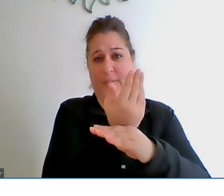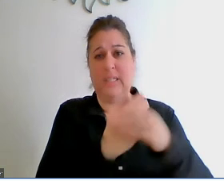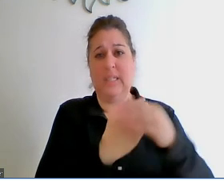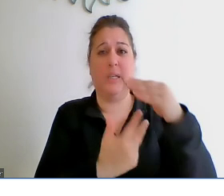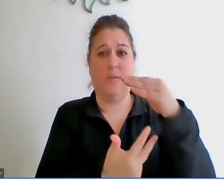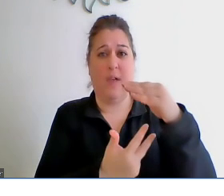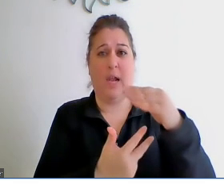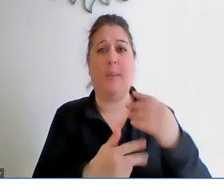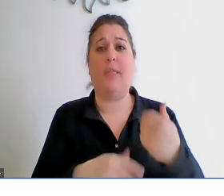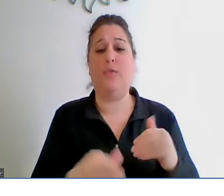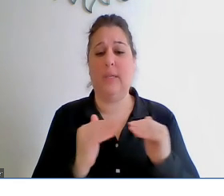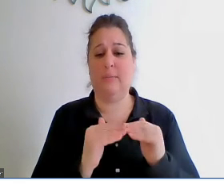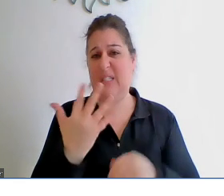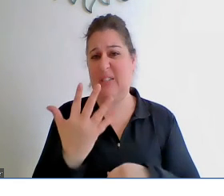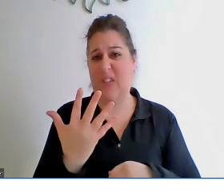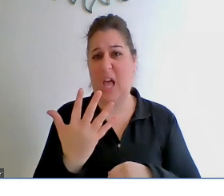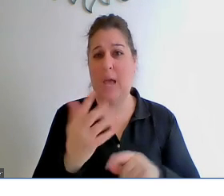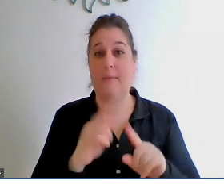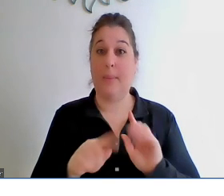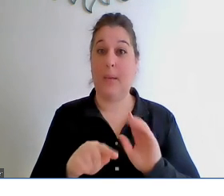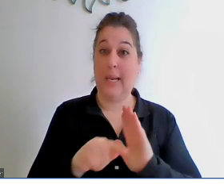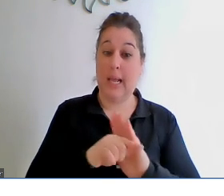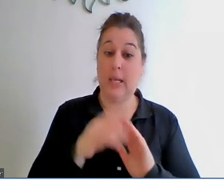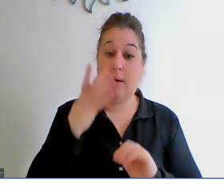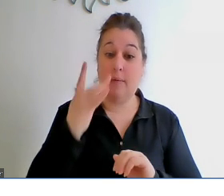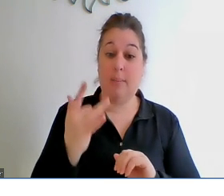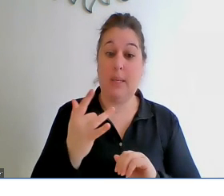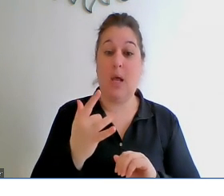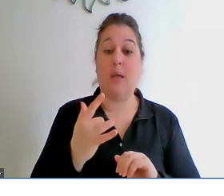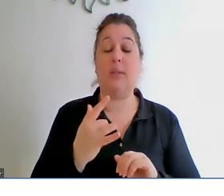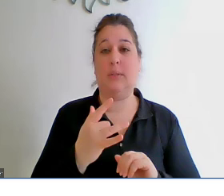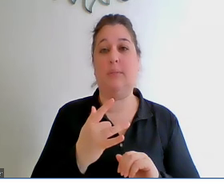negative divided by a positive is a negative.